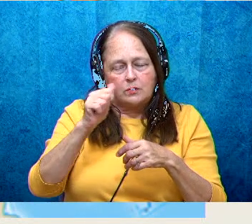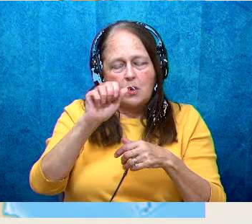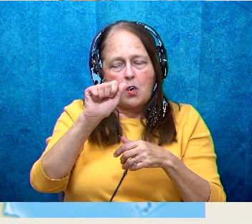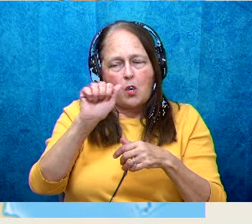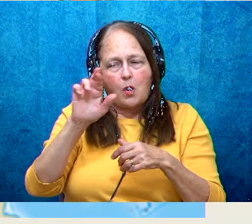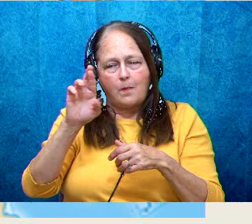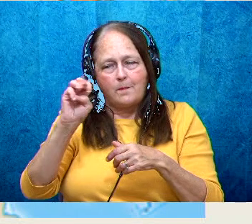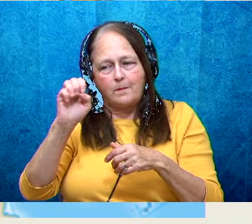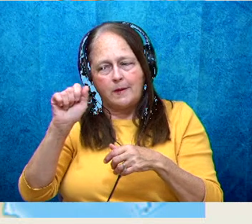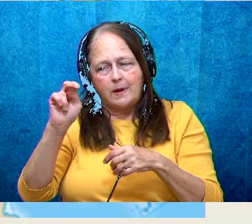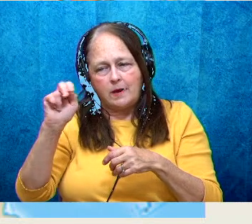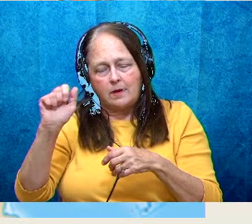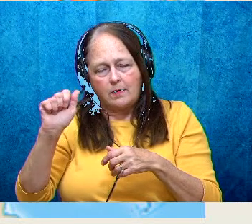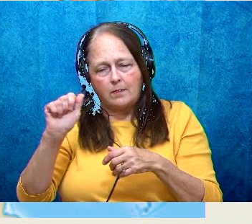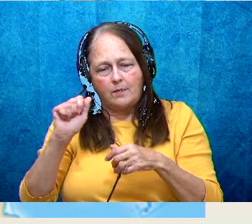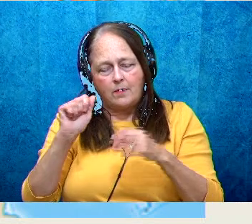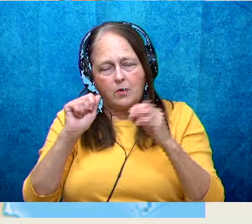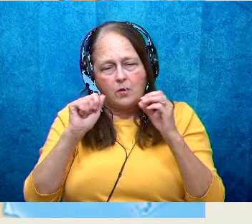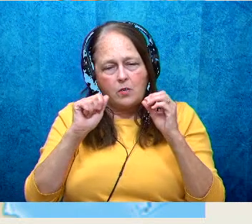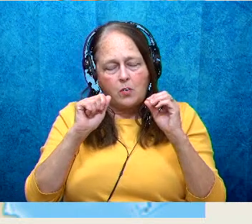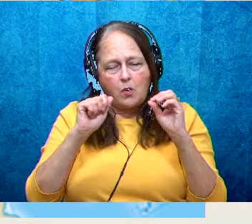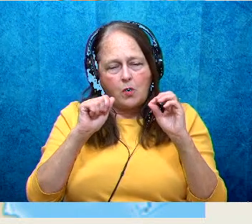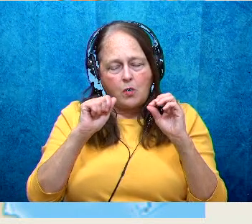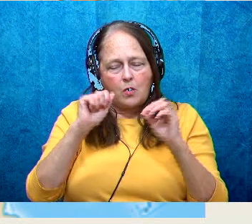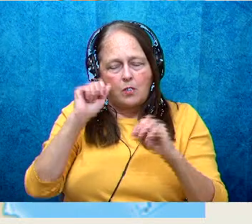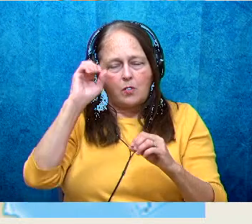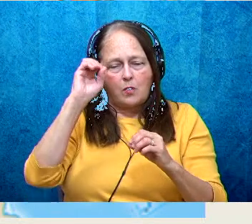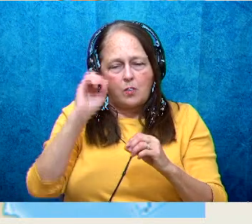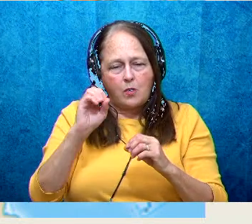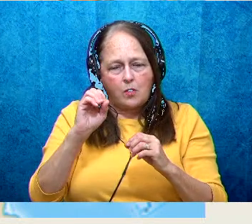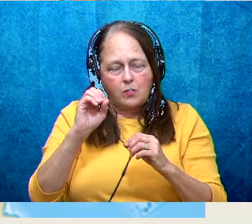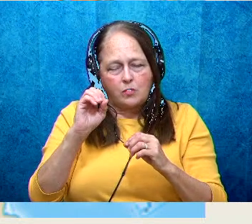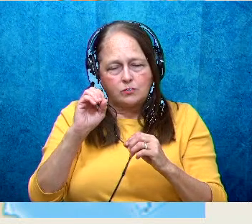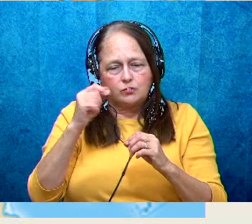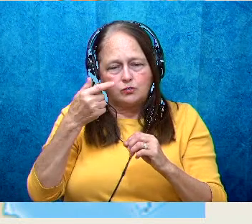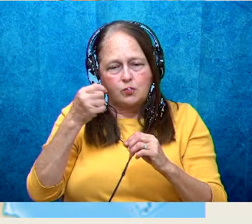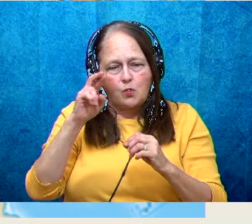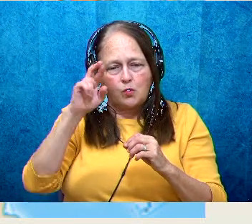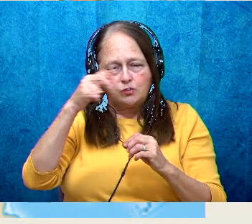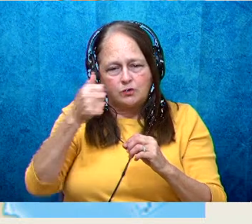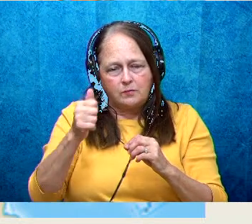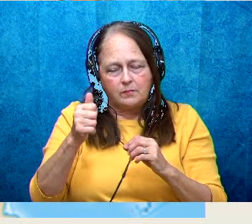Armenia, and Azerbaijan. Say that after me. Georgia,